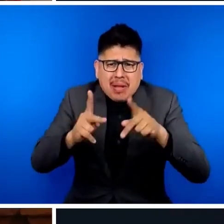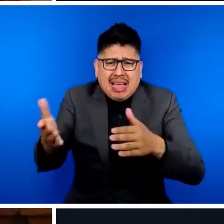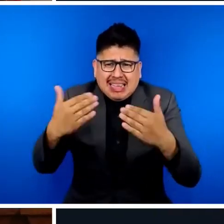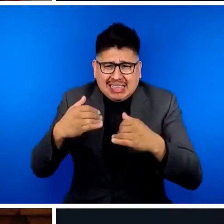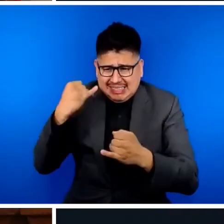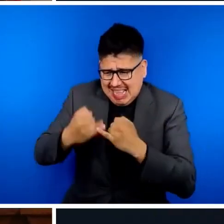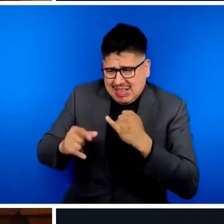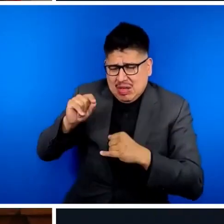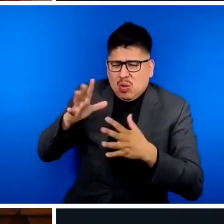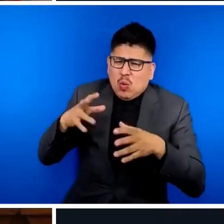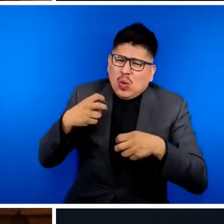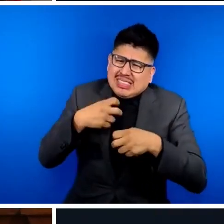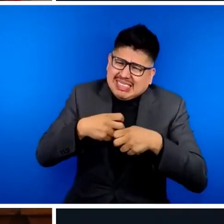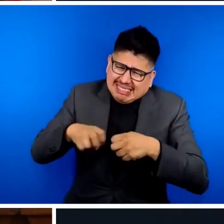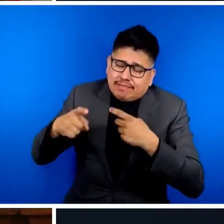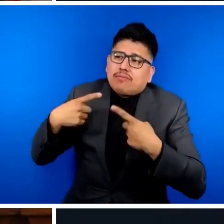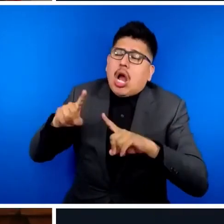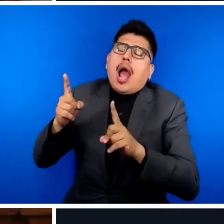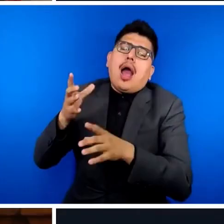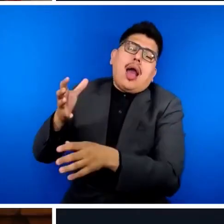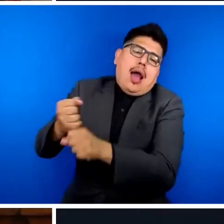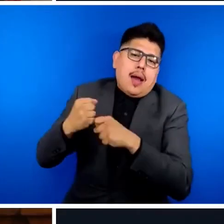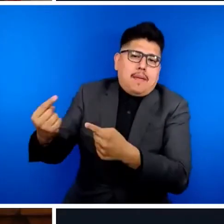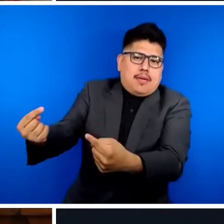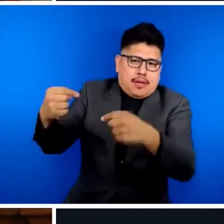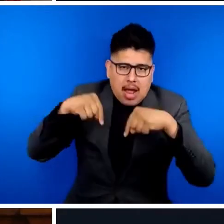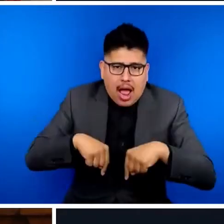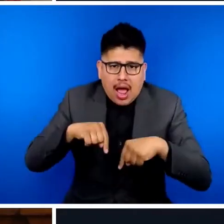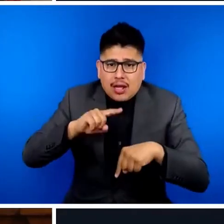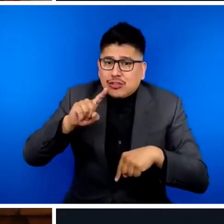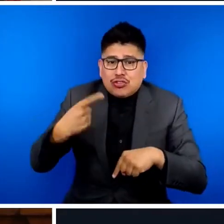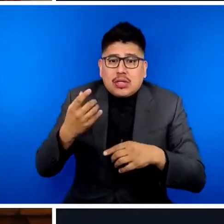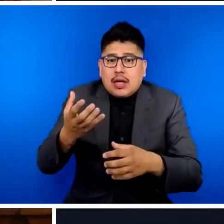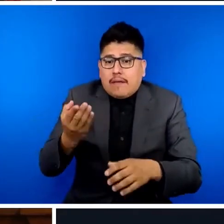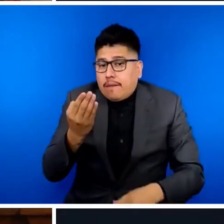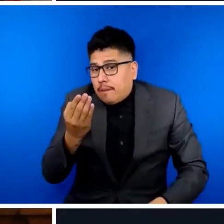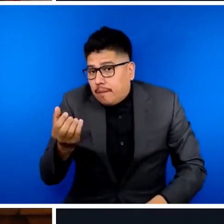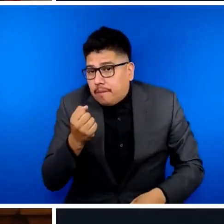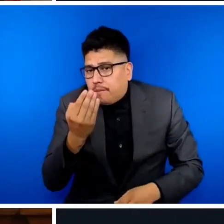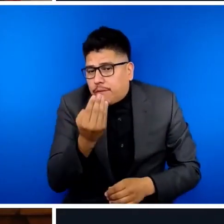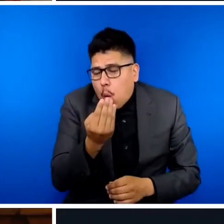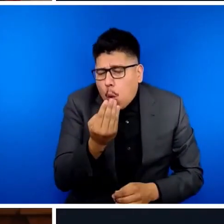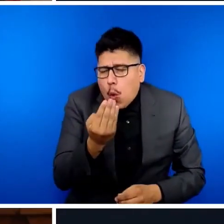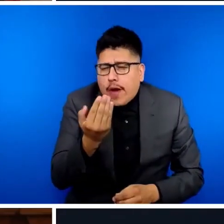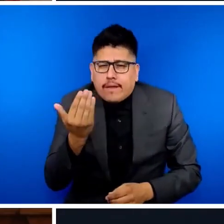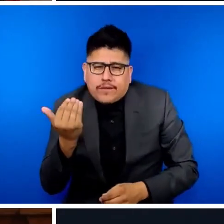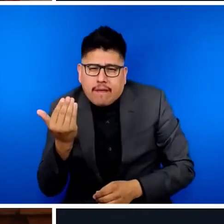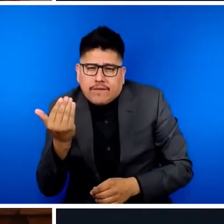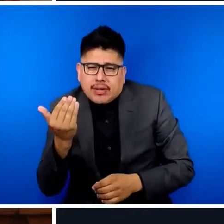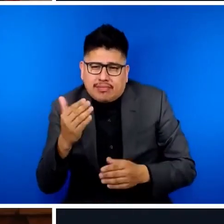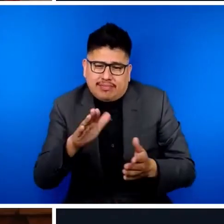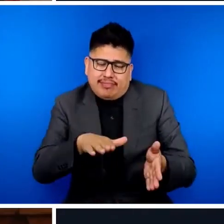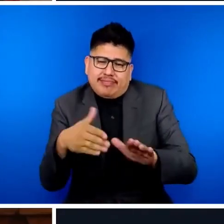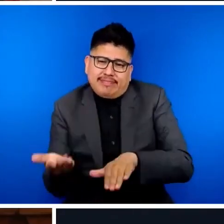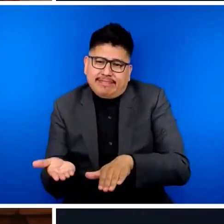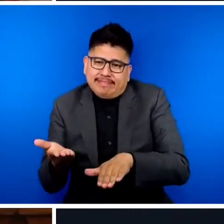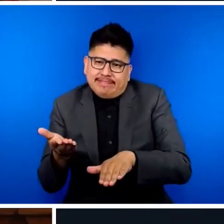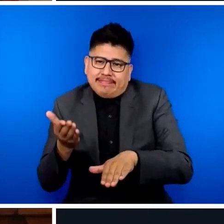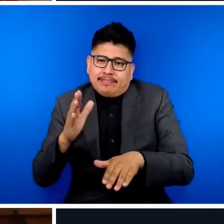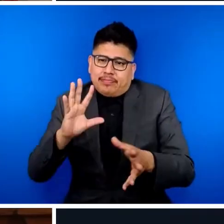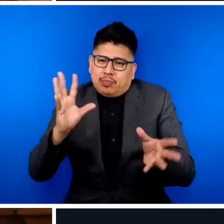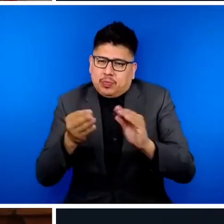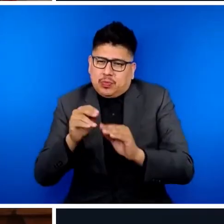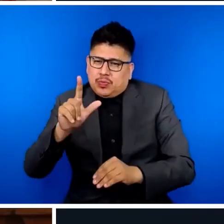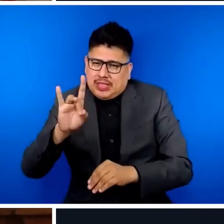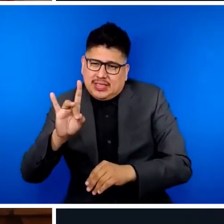back. But we only got back 14 or 15 of the dead, of the 28. And believe it or